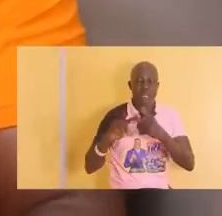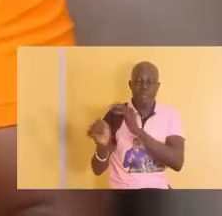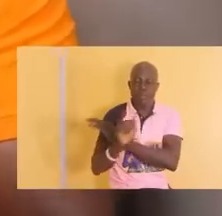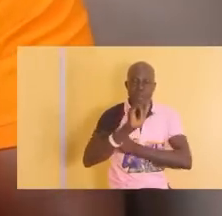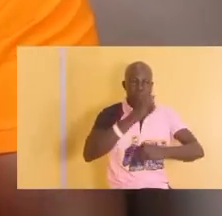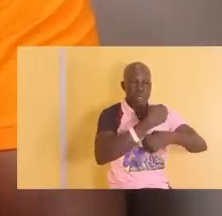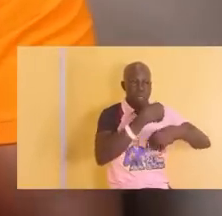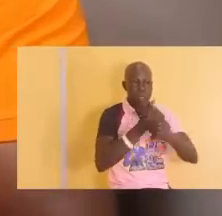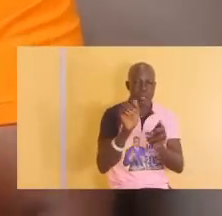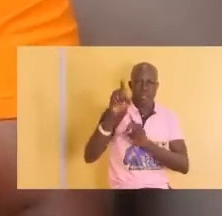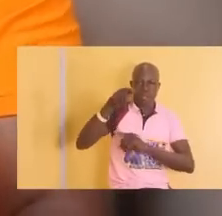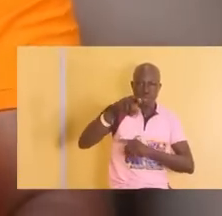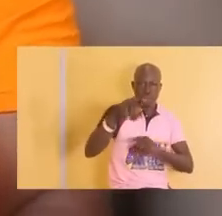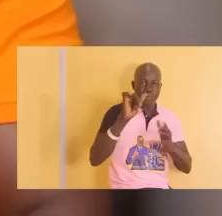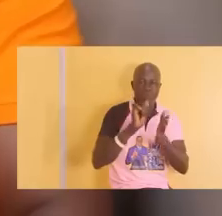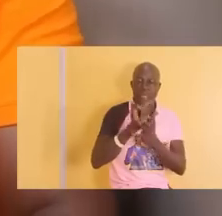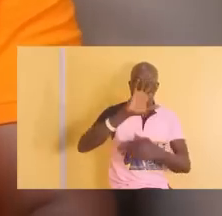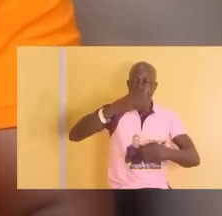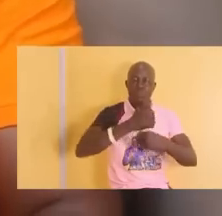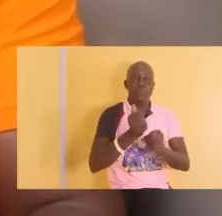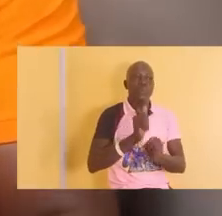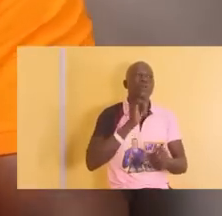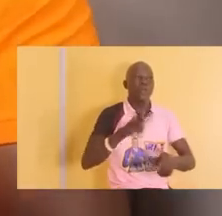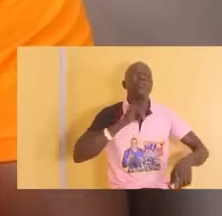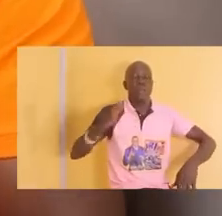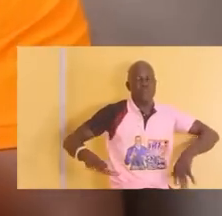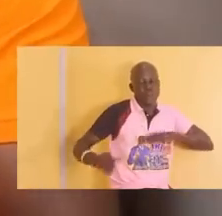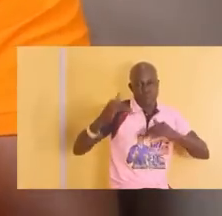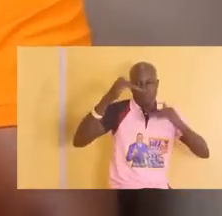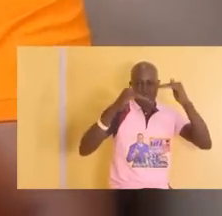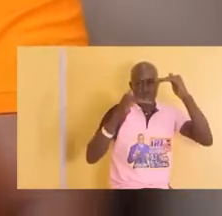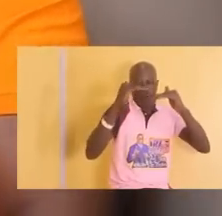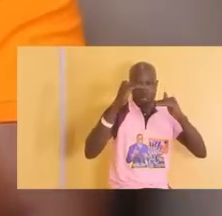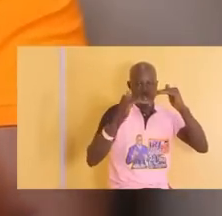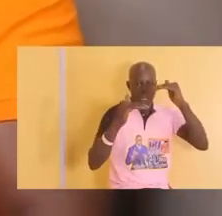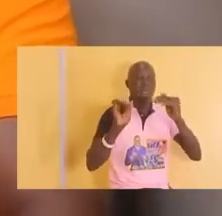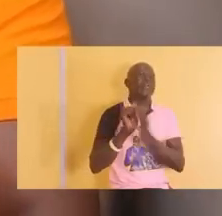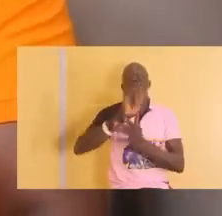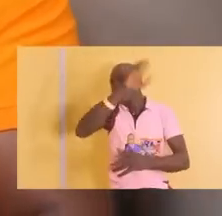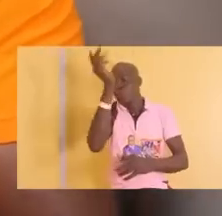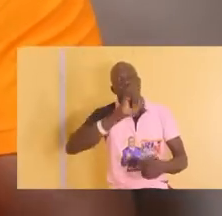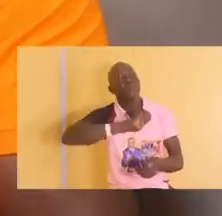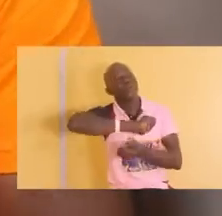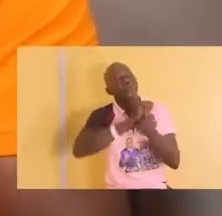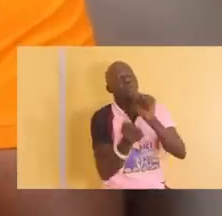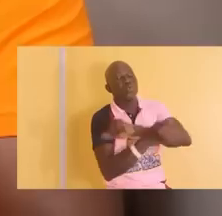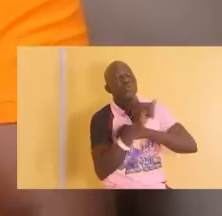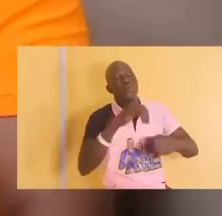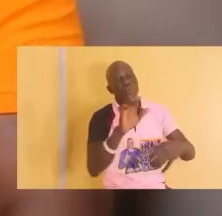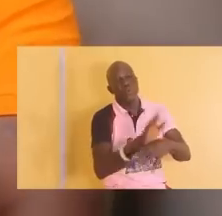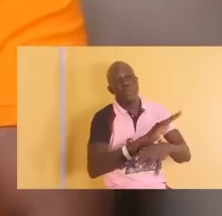Wherever the enemy has been created you, that make your life not to be balanced, where they ruin your